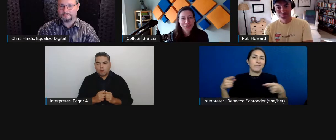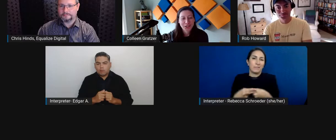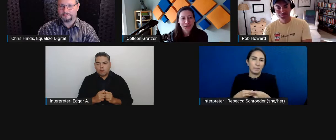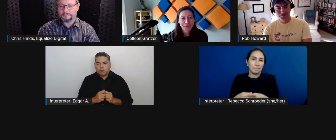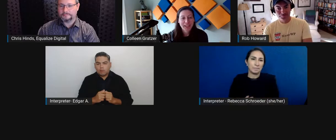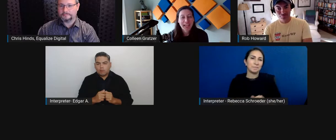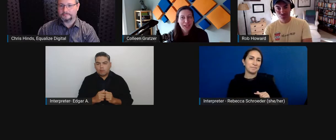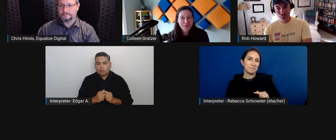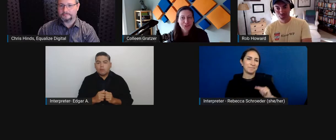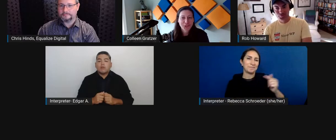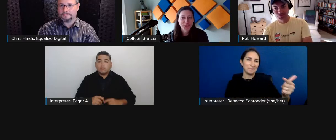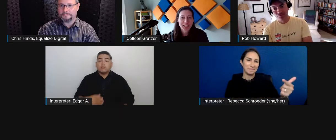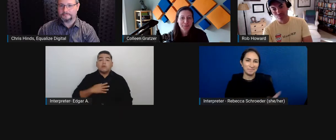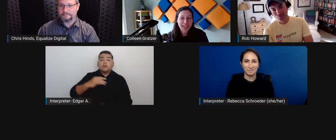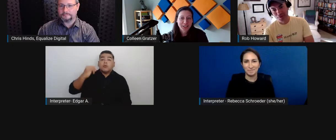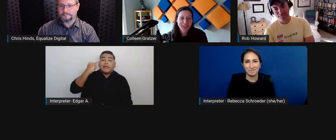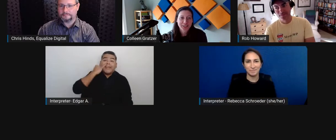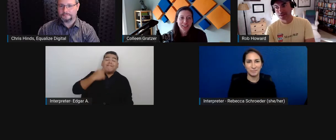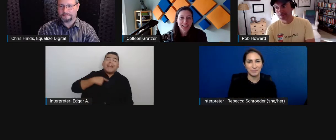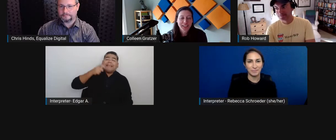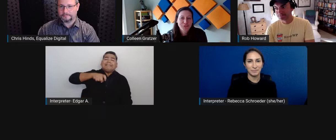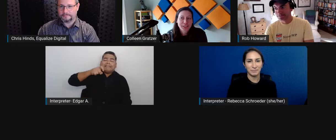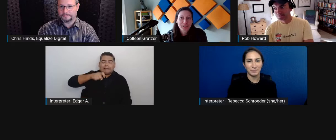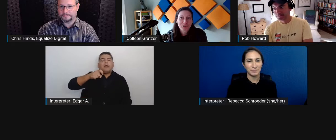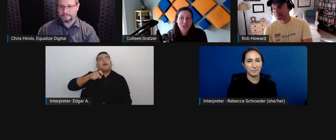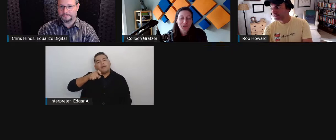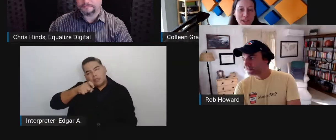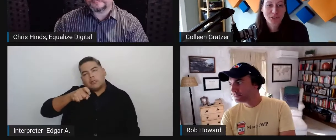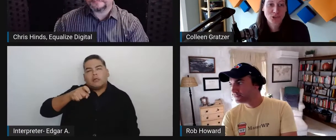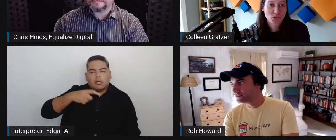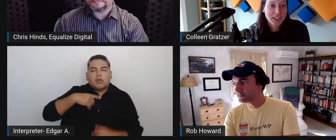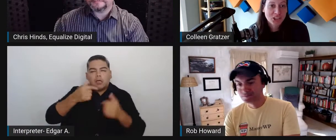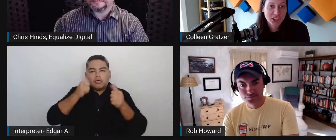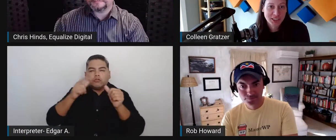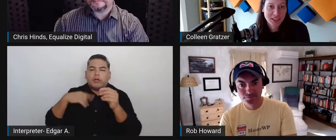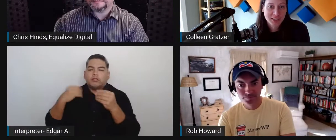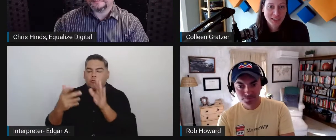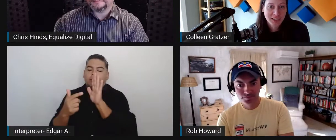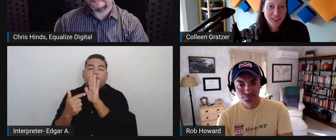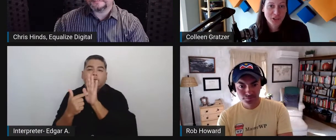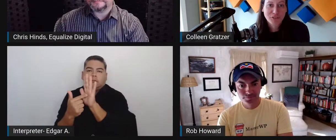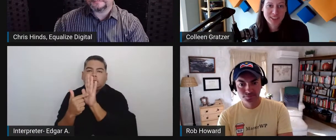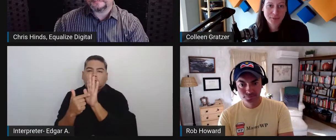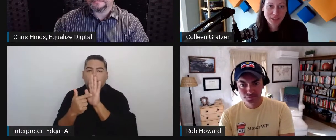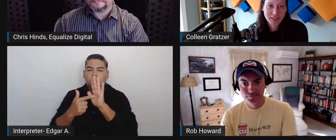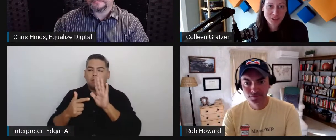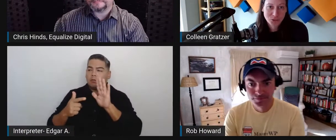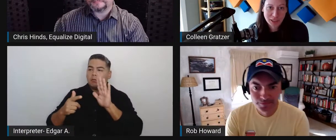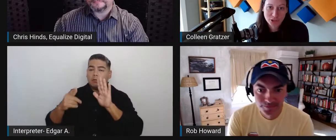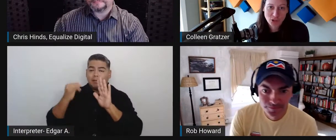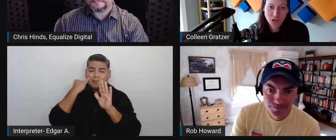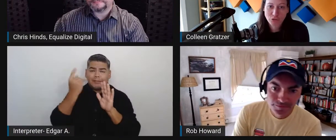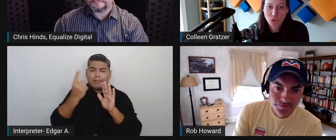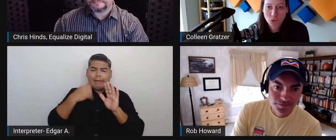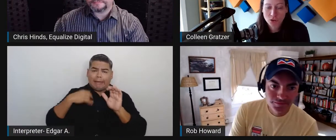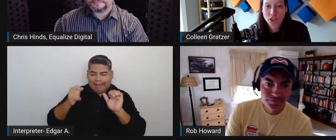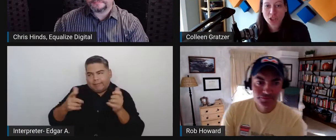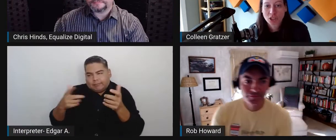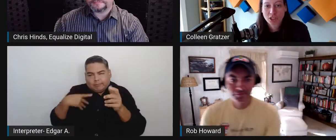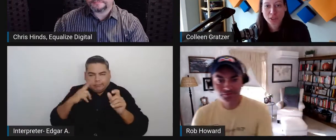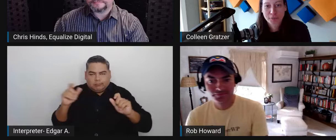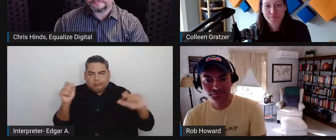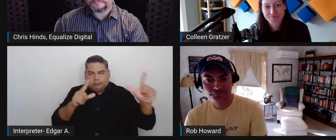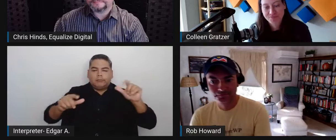And so if I have to, I mean, I could even do a demonstration, if it's something I can do a demonstration for,